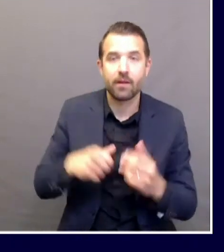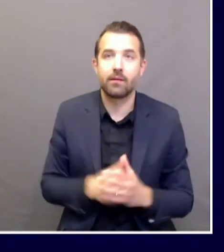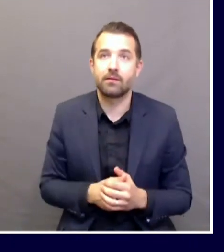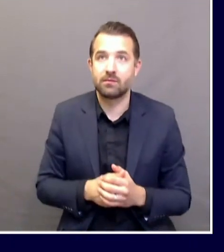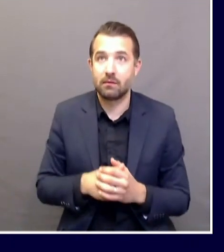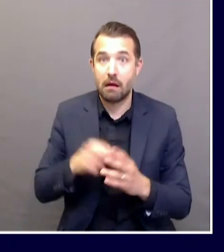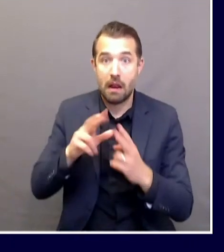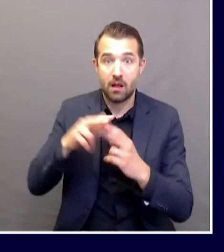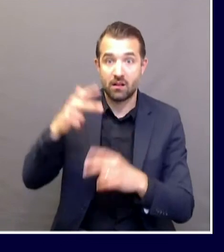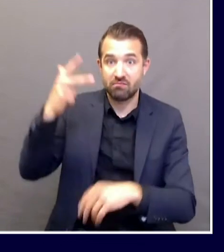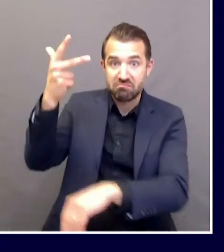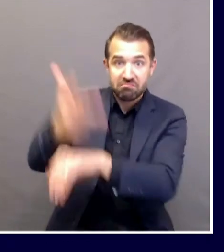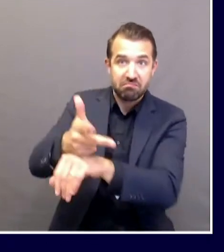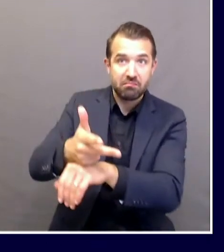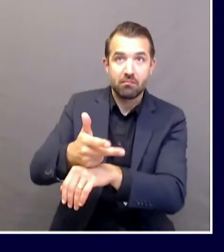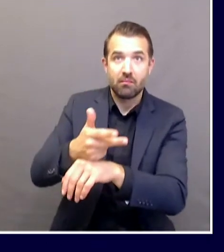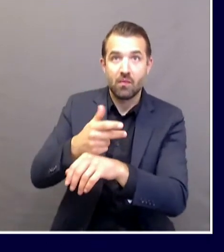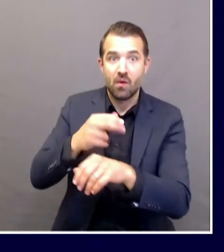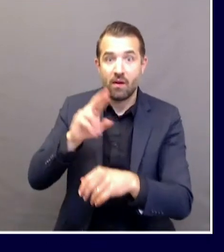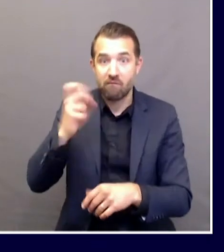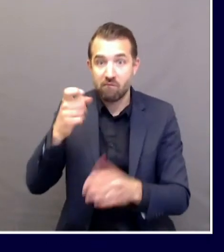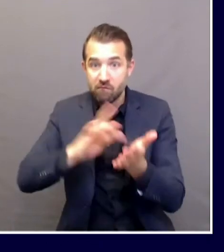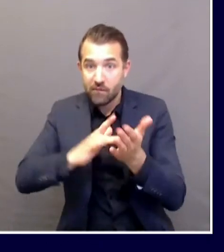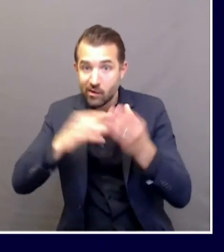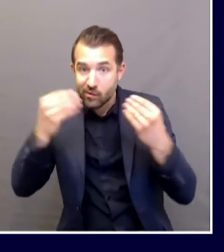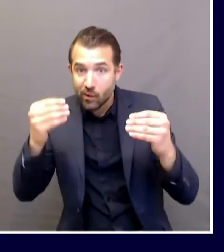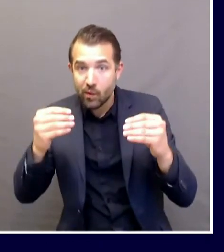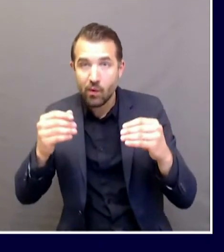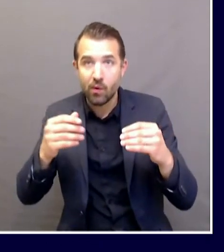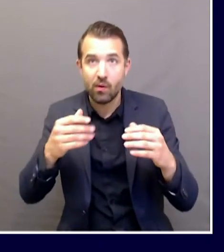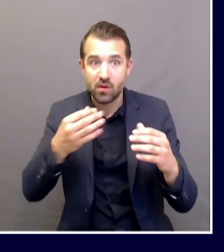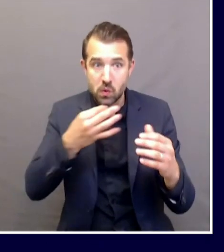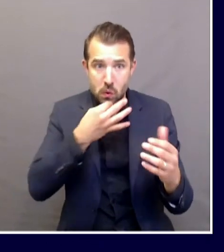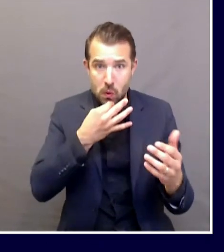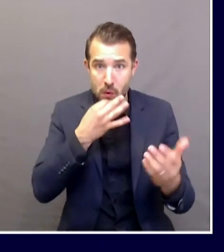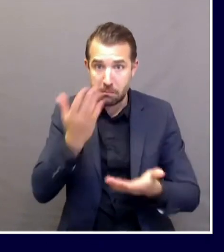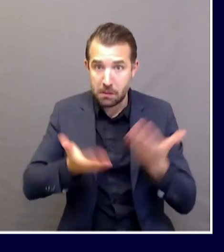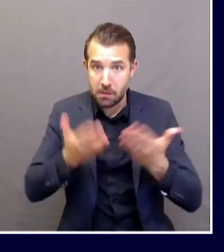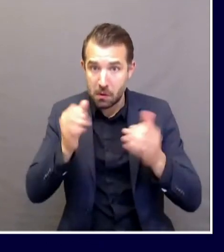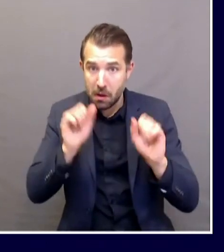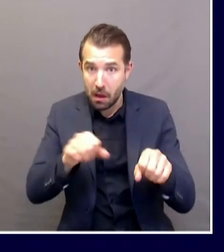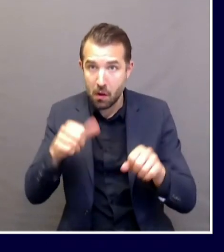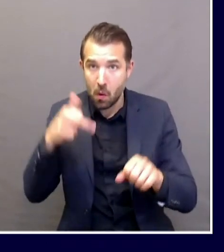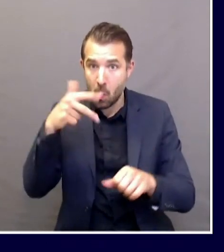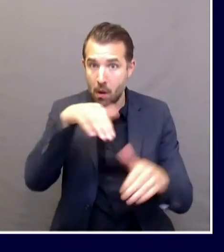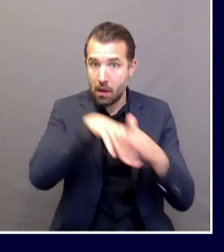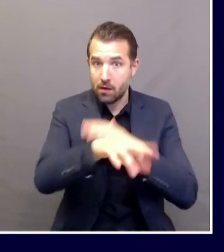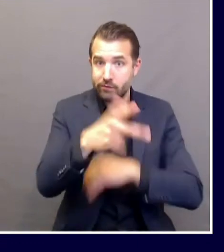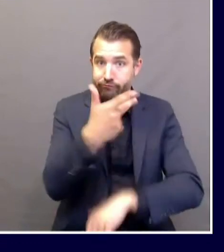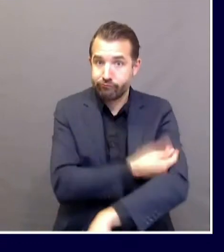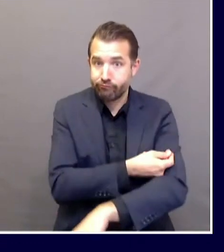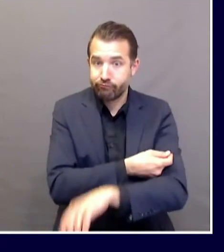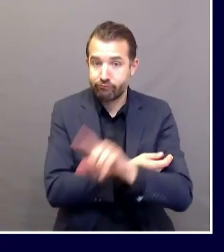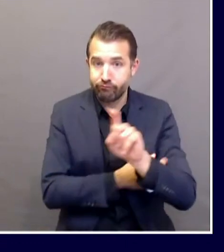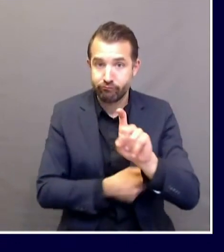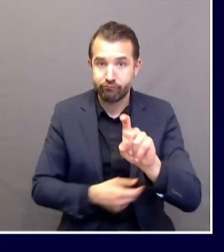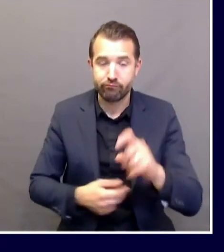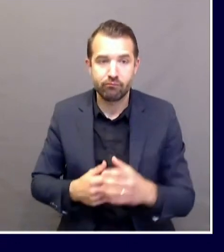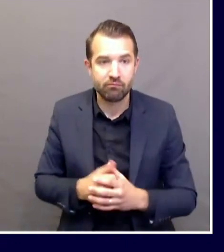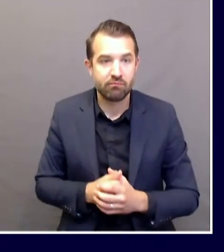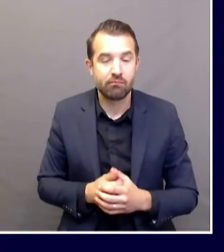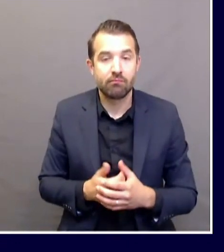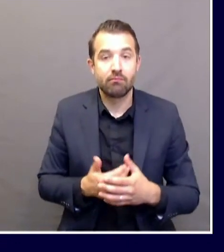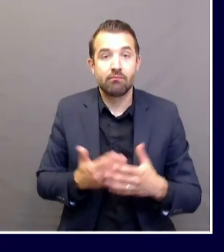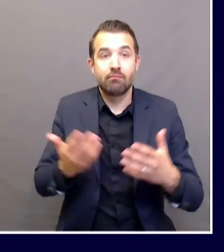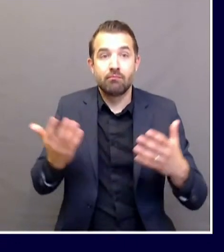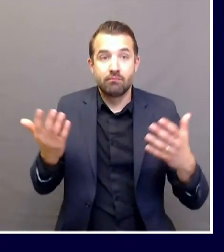sort of the model we're trending toward at the moment? Patrick, there are plans in place. I don't know if it's the